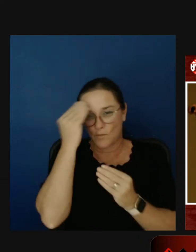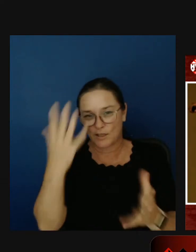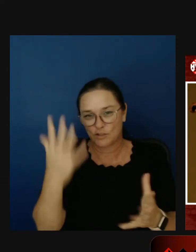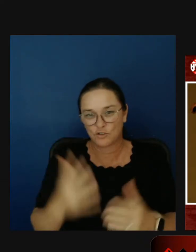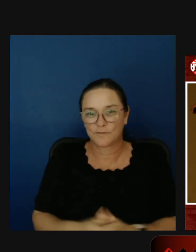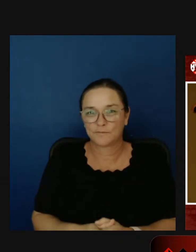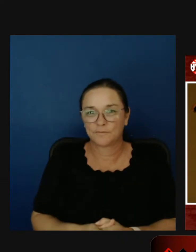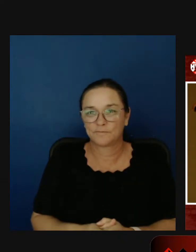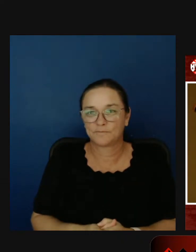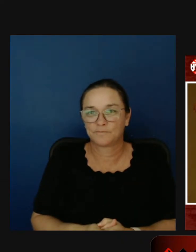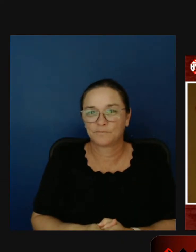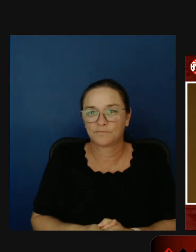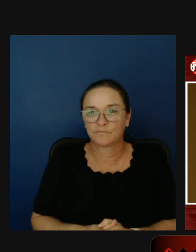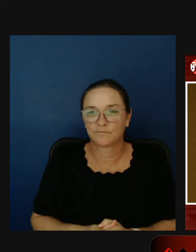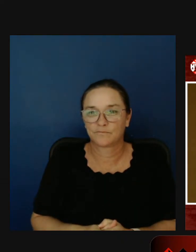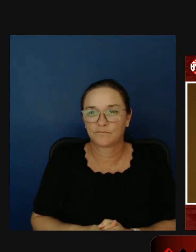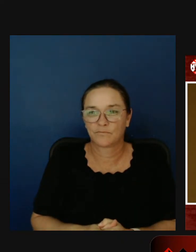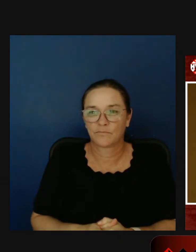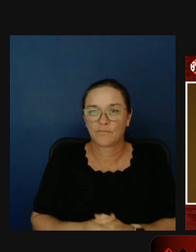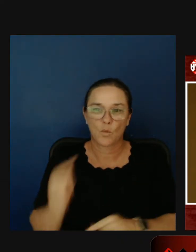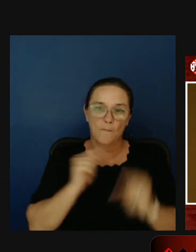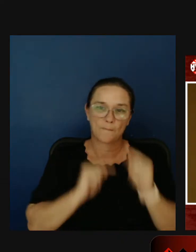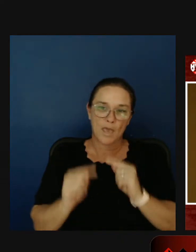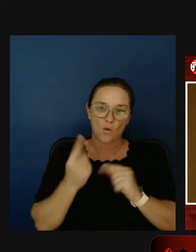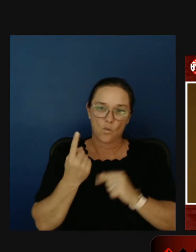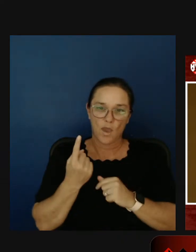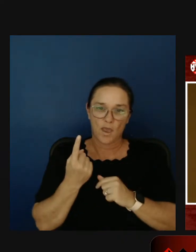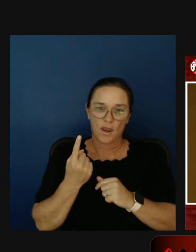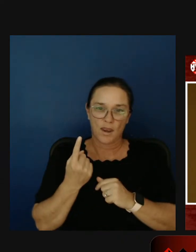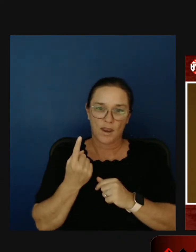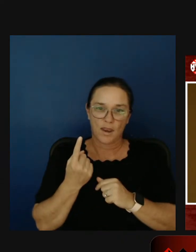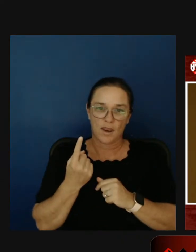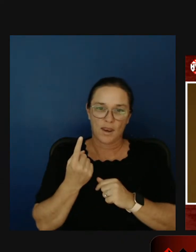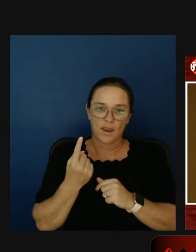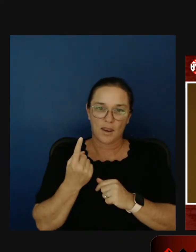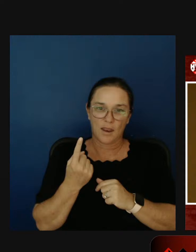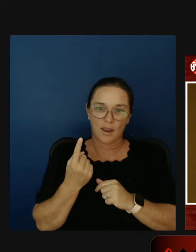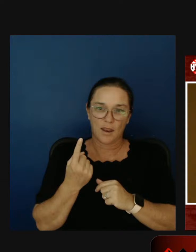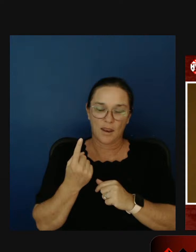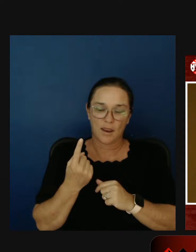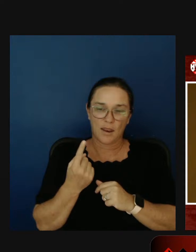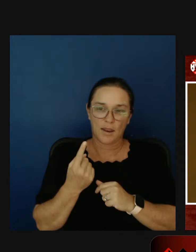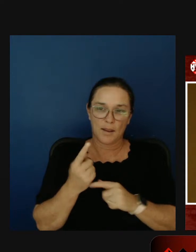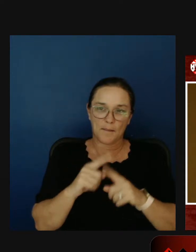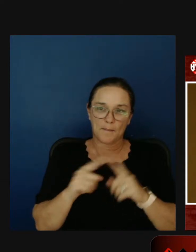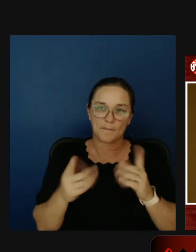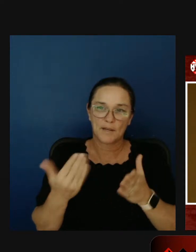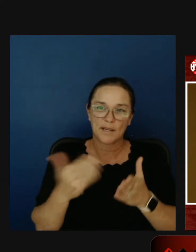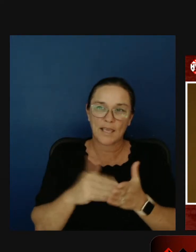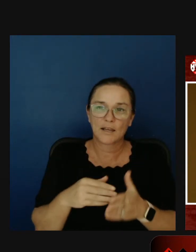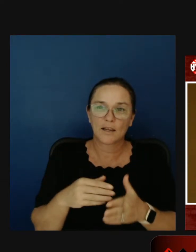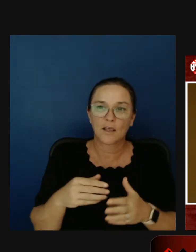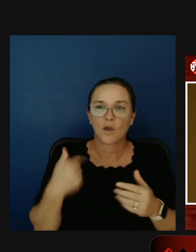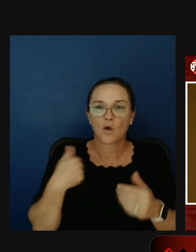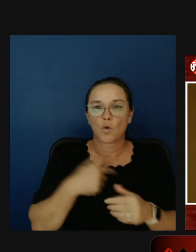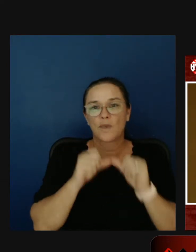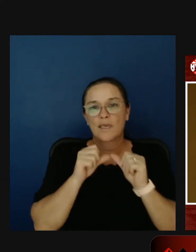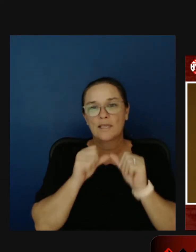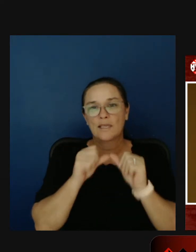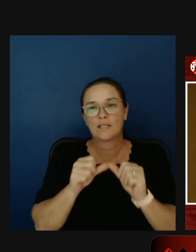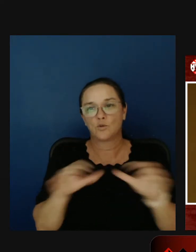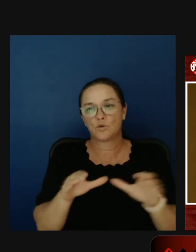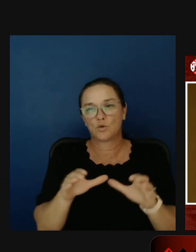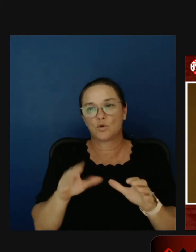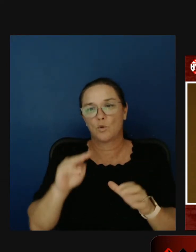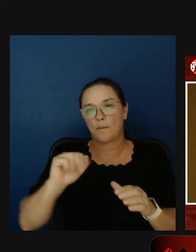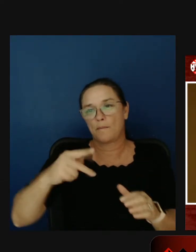I'll just go back one, and unfortunately Mike Zoller's not here. But again, we continue to do mapping now. I